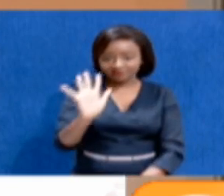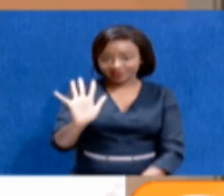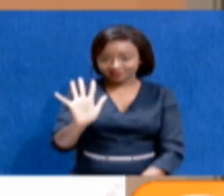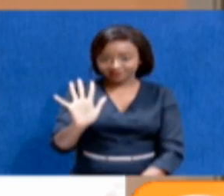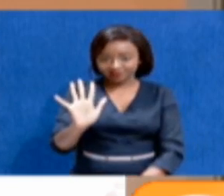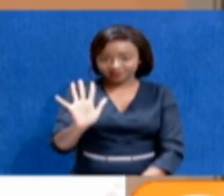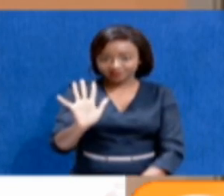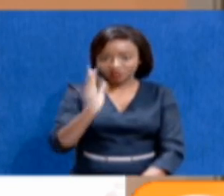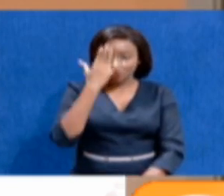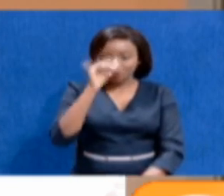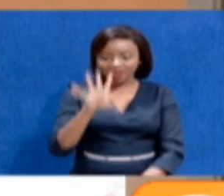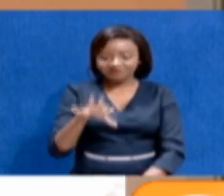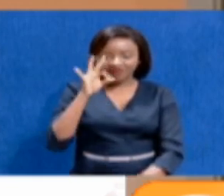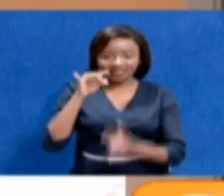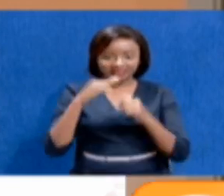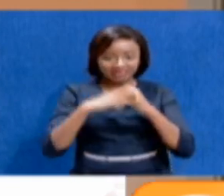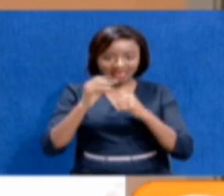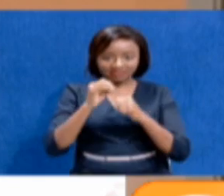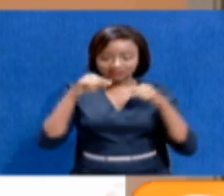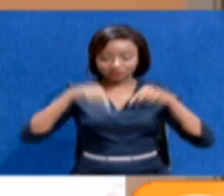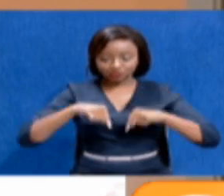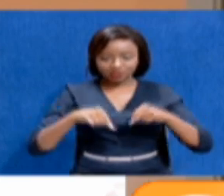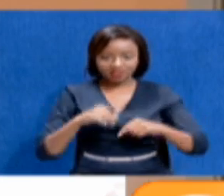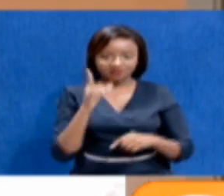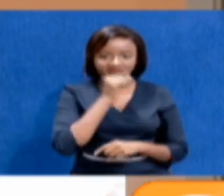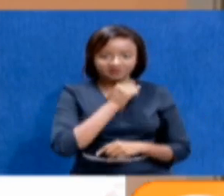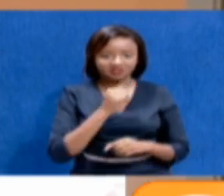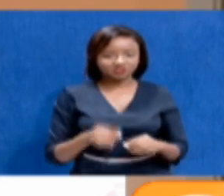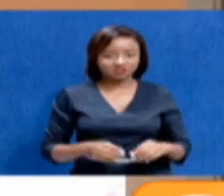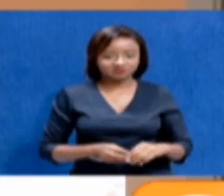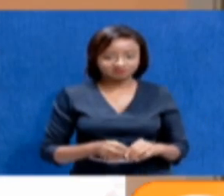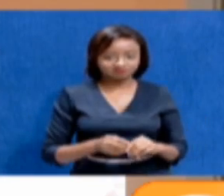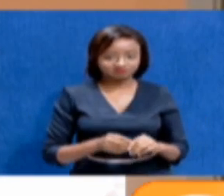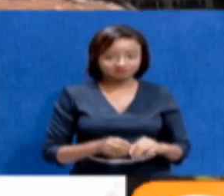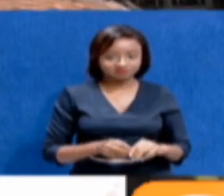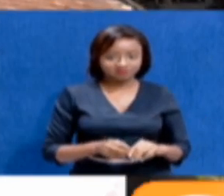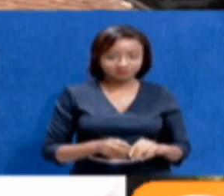3,305 after 90 new cases were confirmed today.